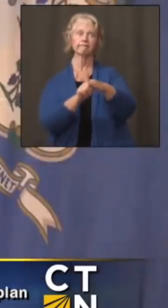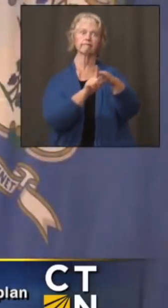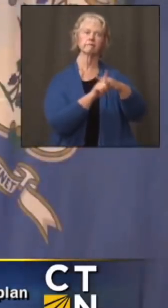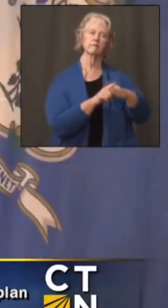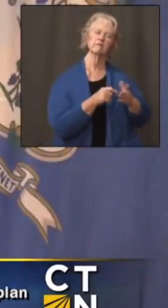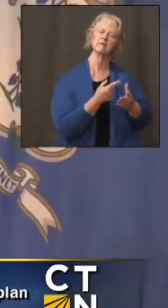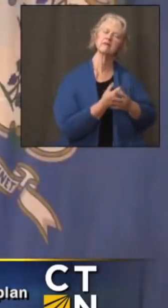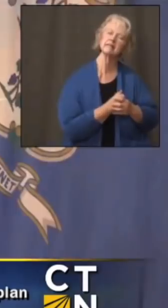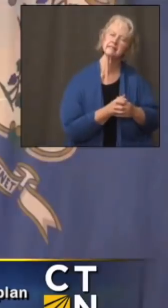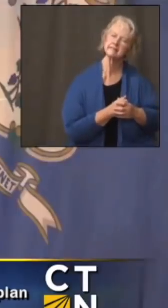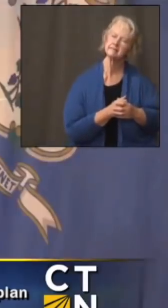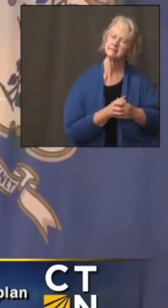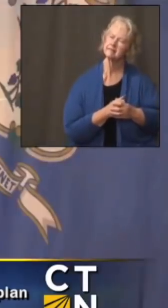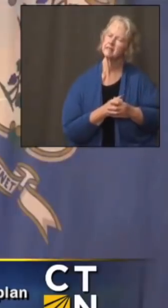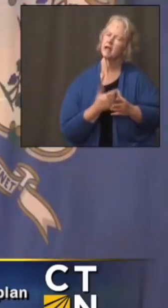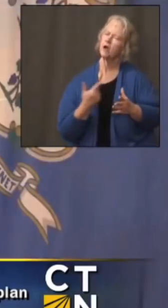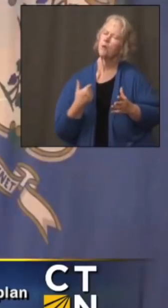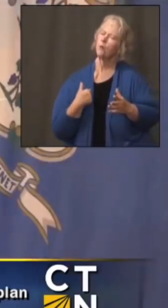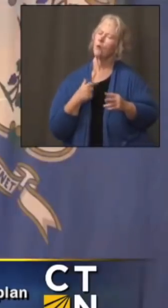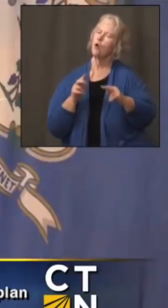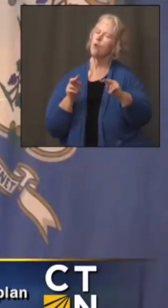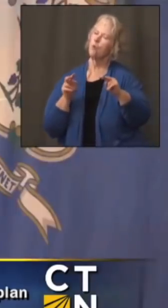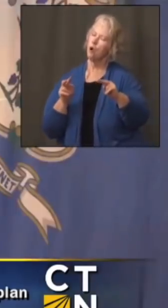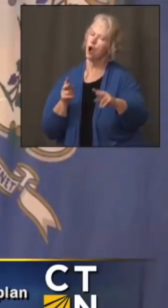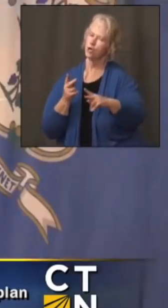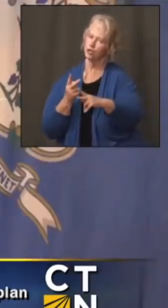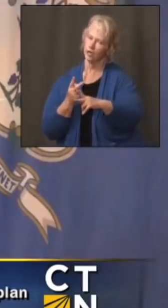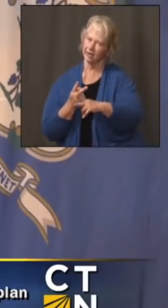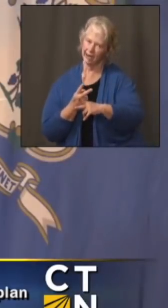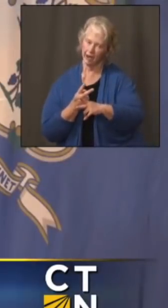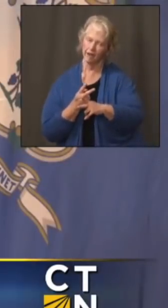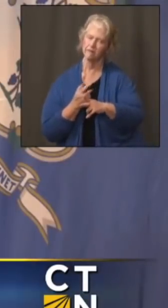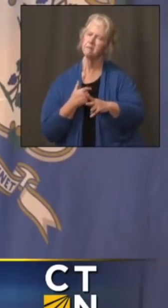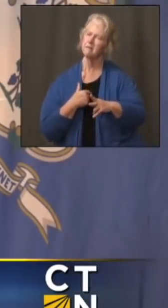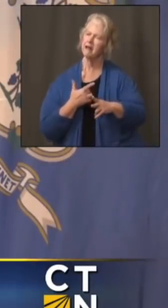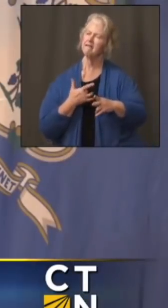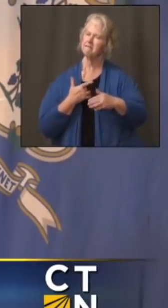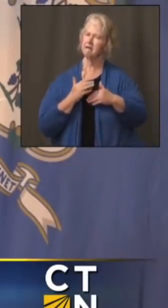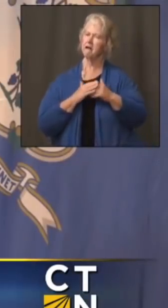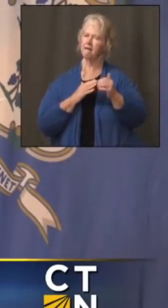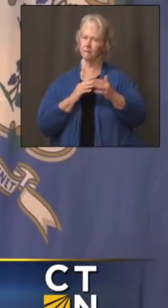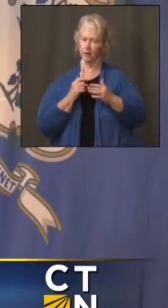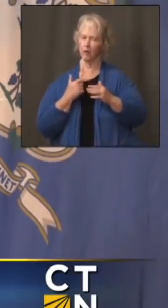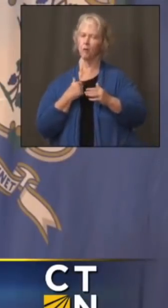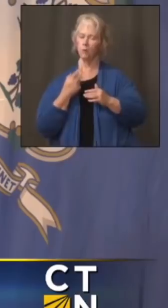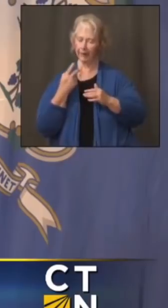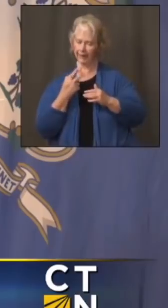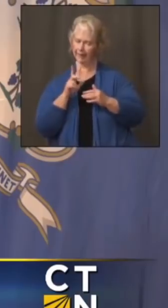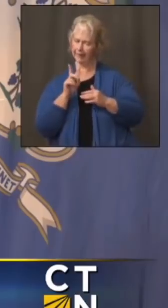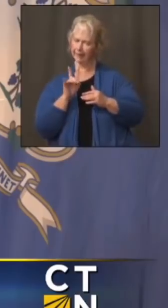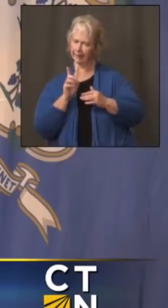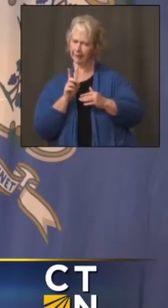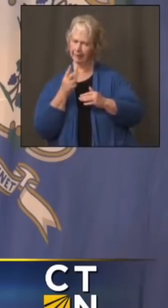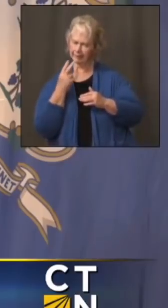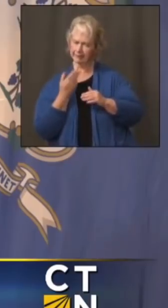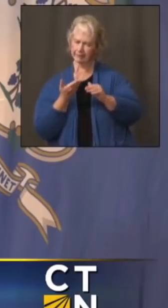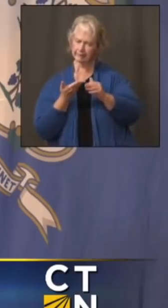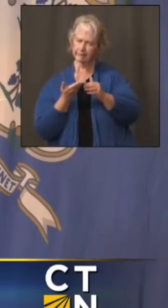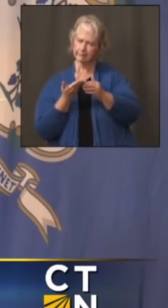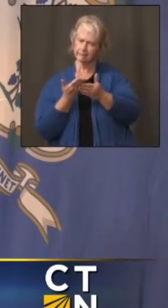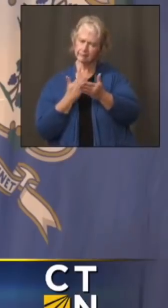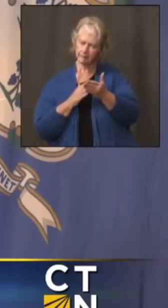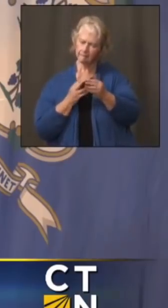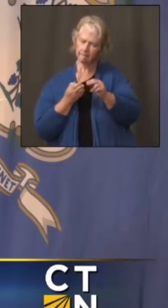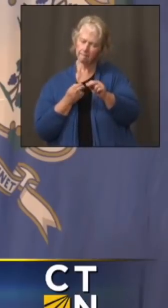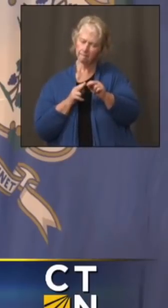It's something obviously we're watching very carefully. I take some comfort by the fact that, yep, we've crept up over the last couple of months. We've